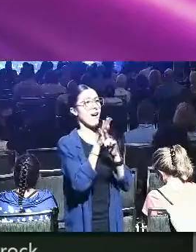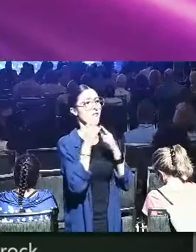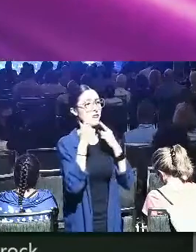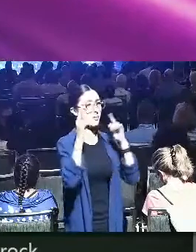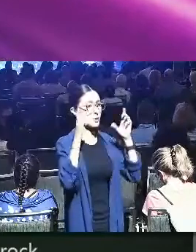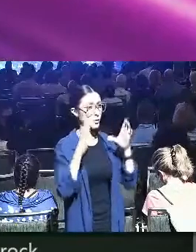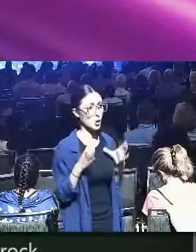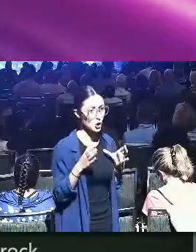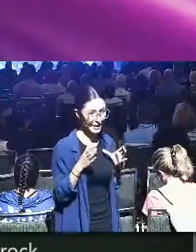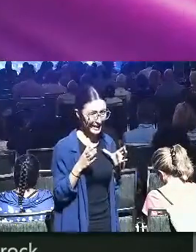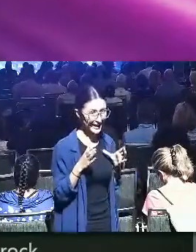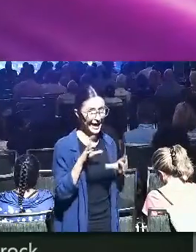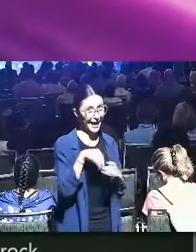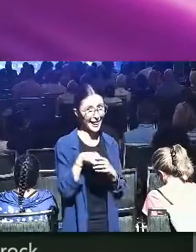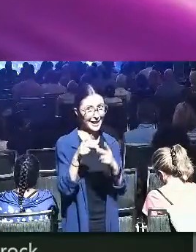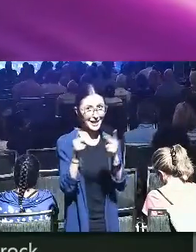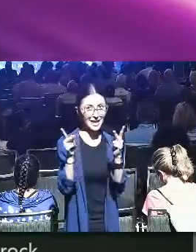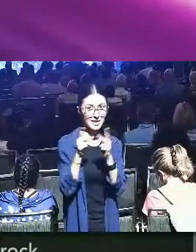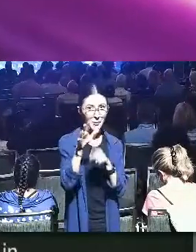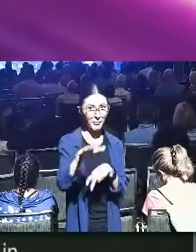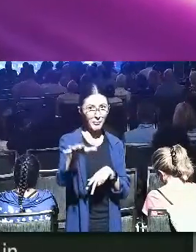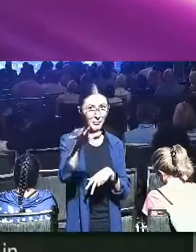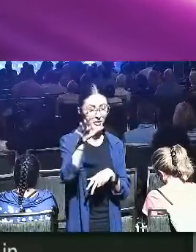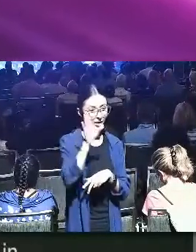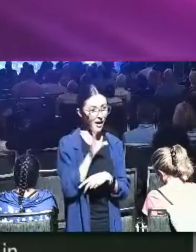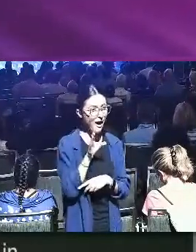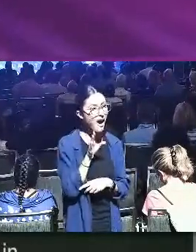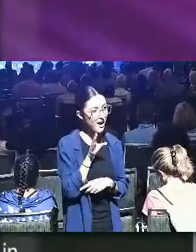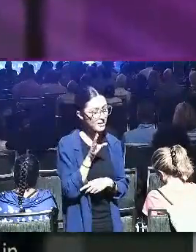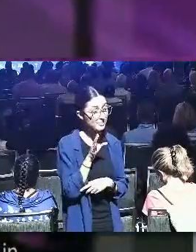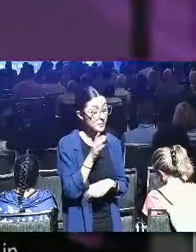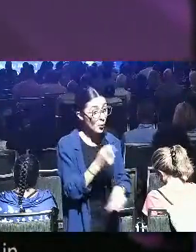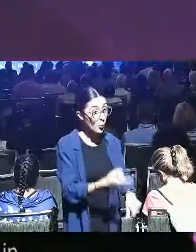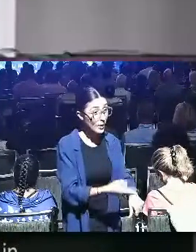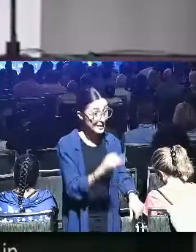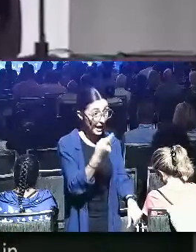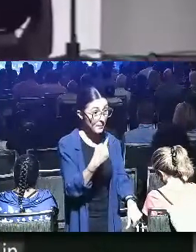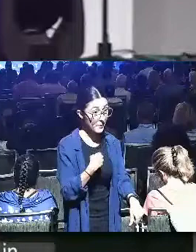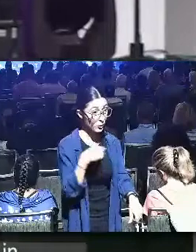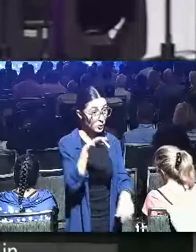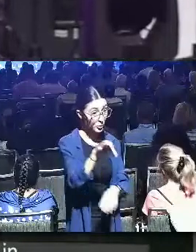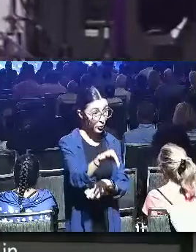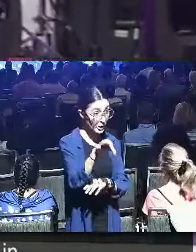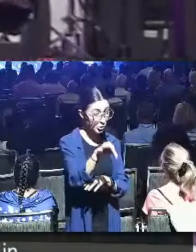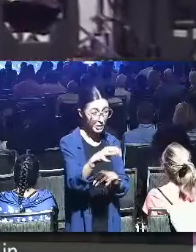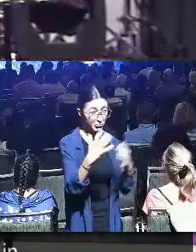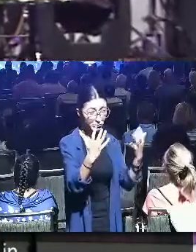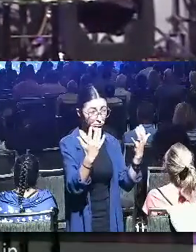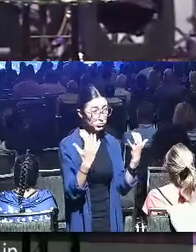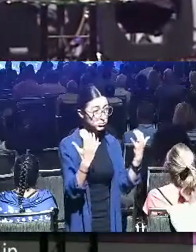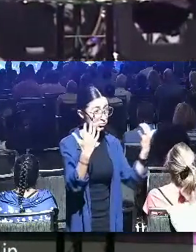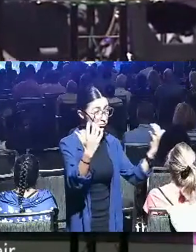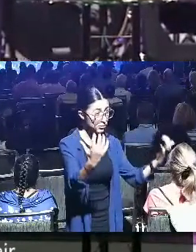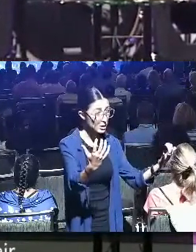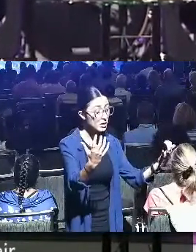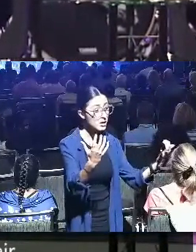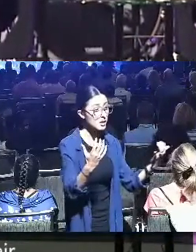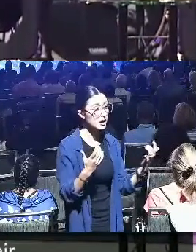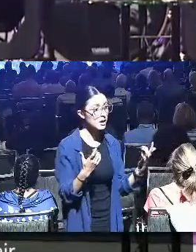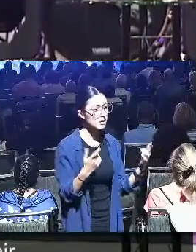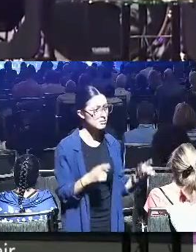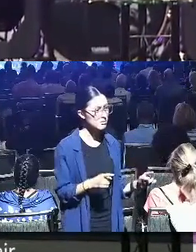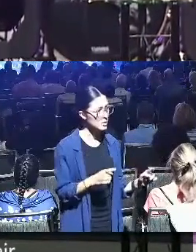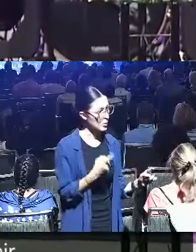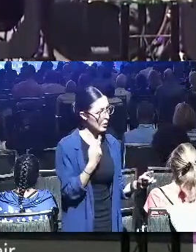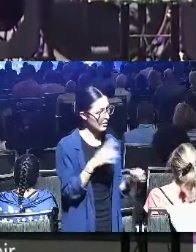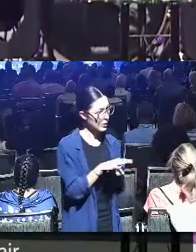or in Tokyo or in Singapore. One time I was preaching in an open air auditorium in one of the regions of the Johannesburg church.